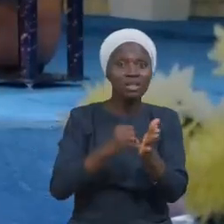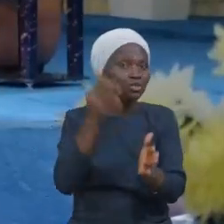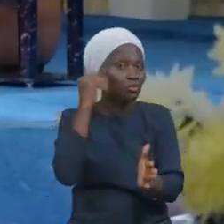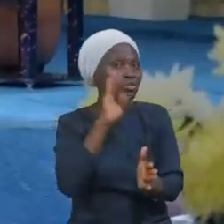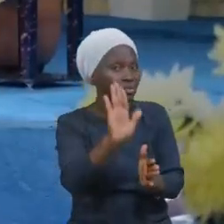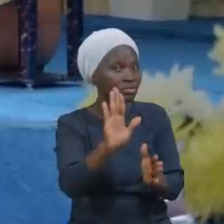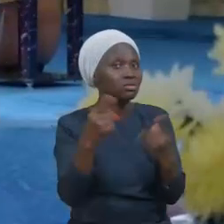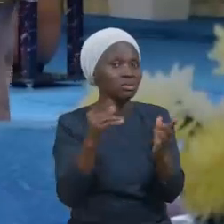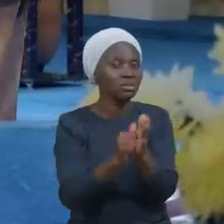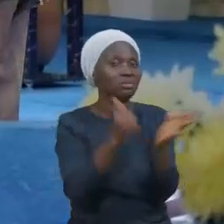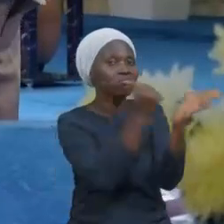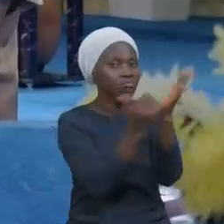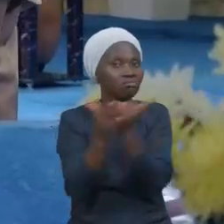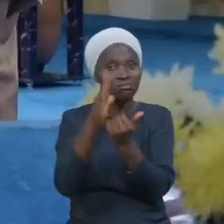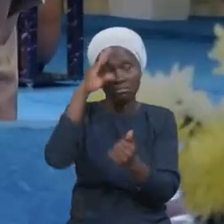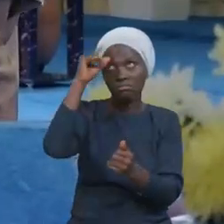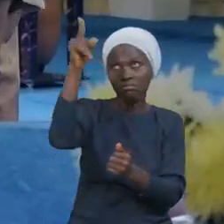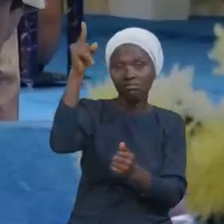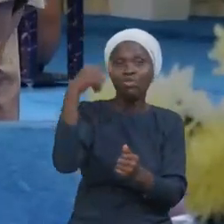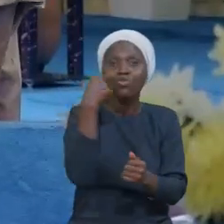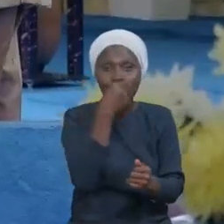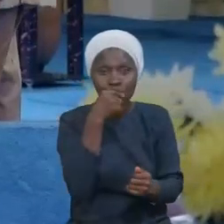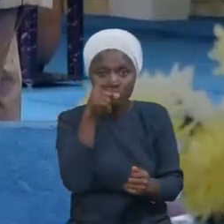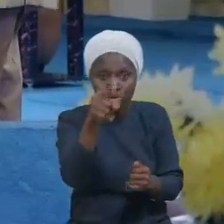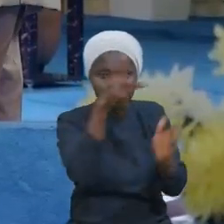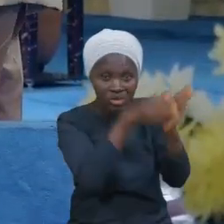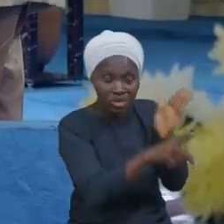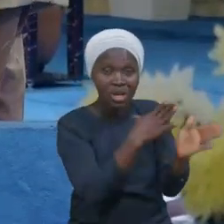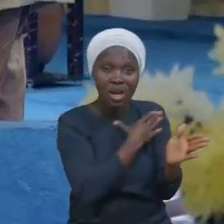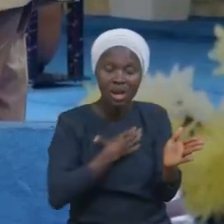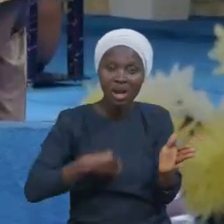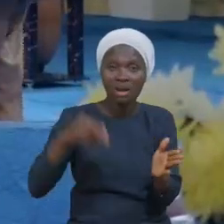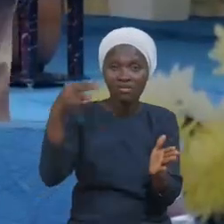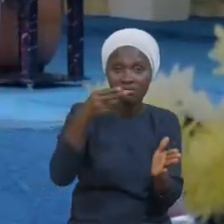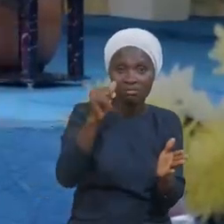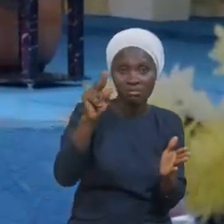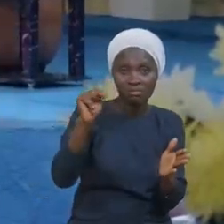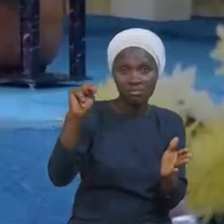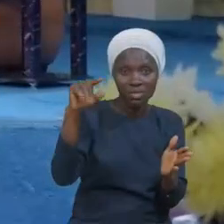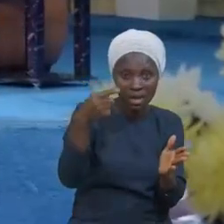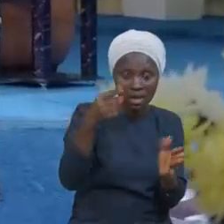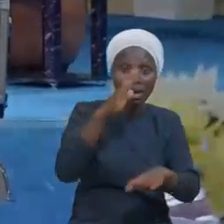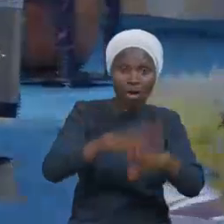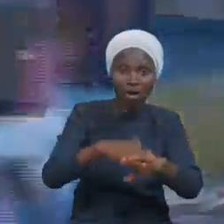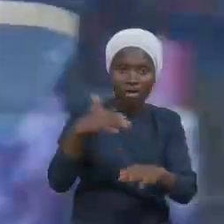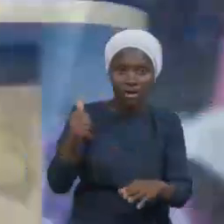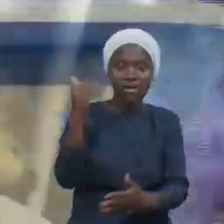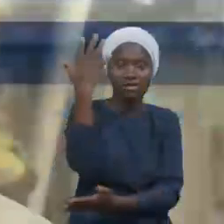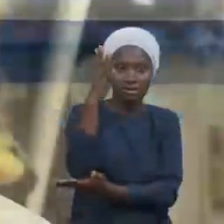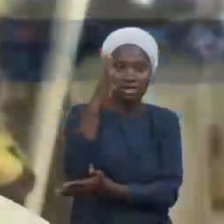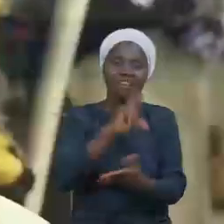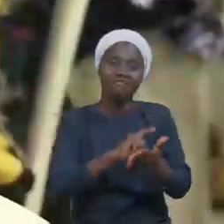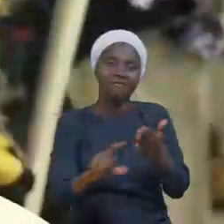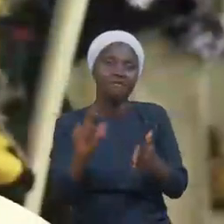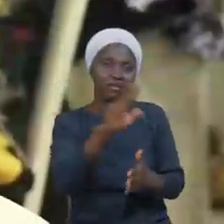that crucified him, whom ye slew and hanged on a tree. Verse 31,